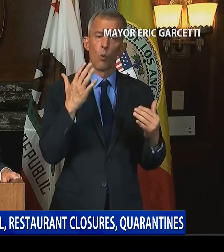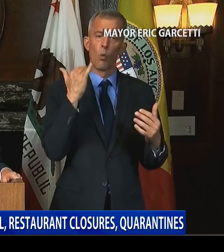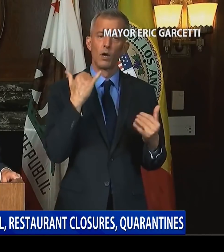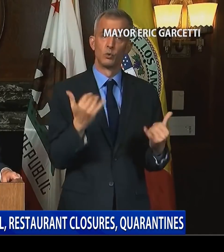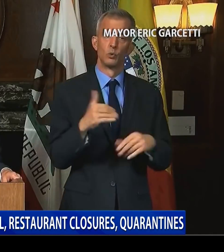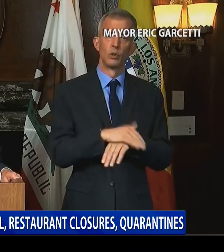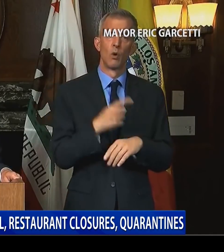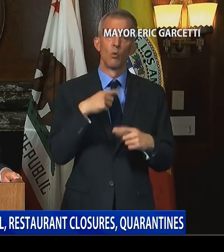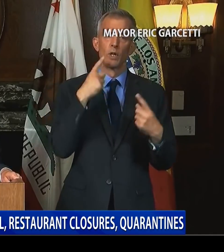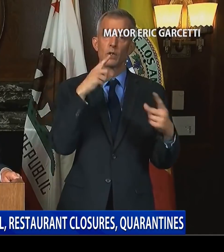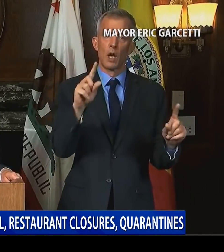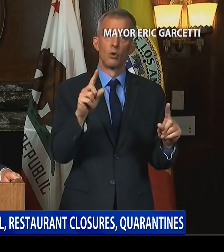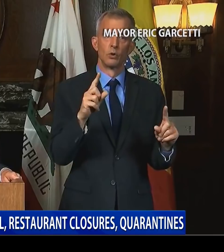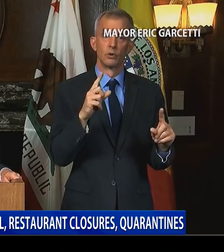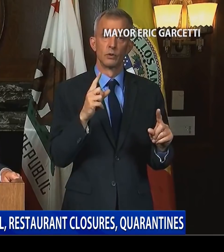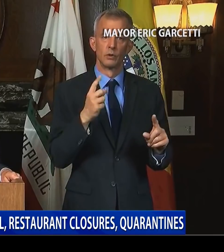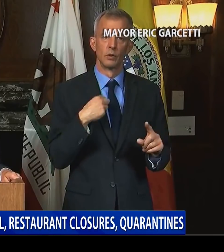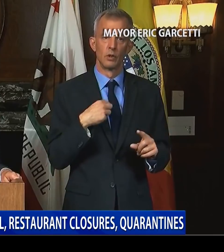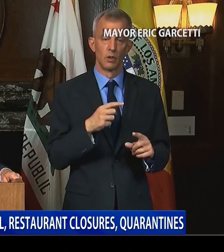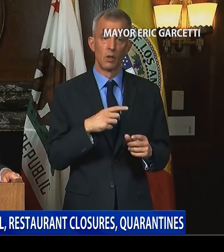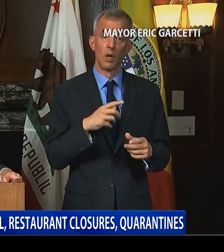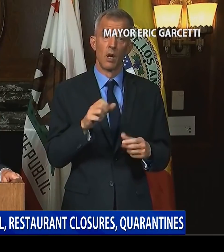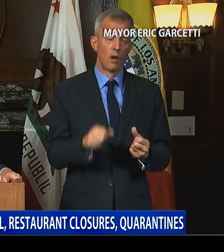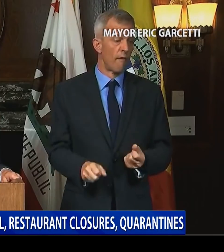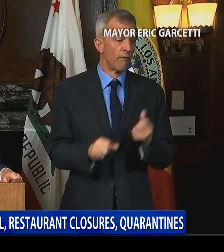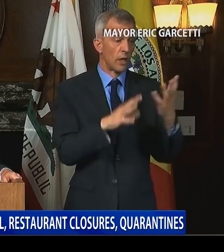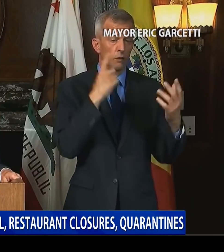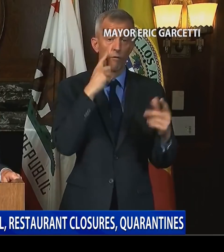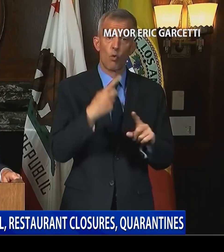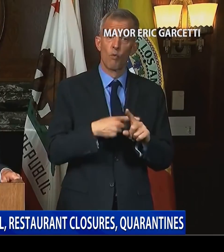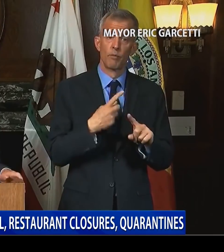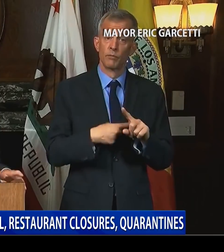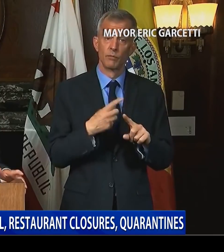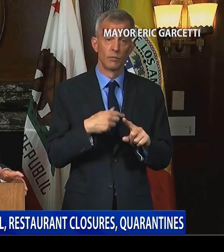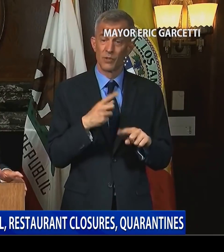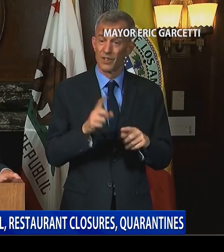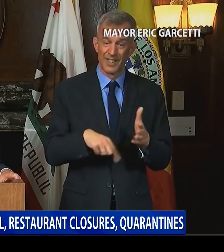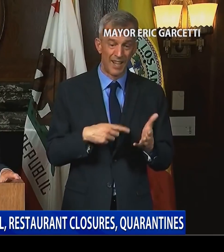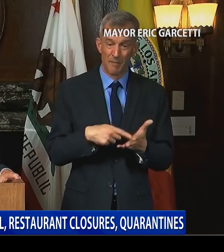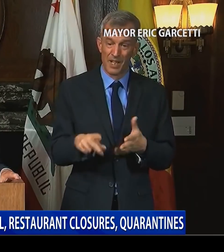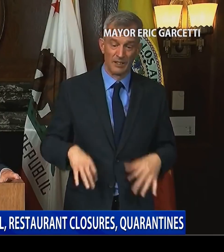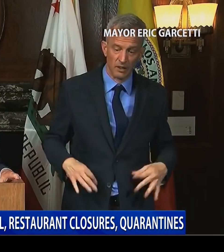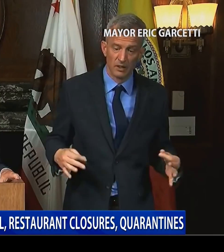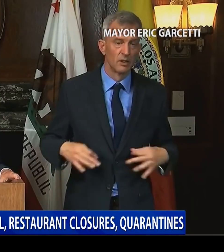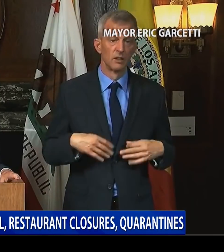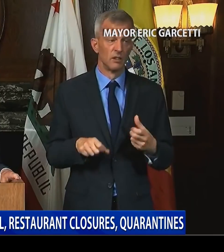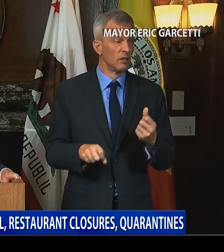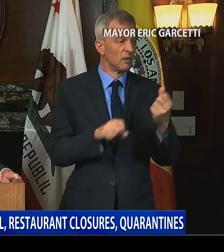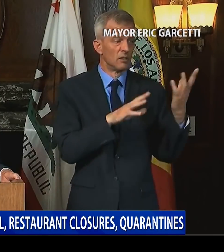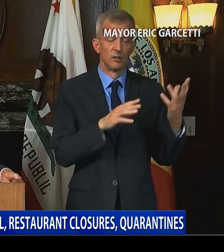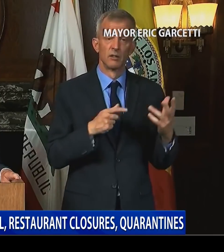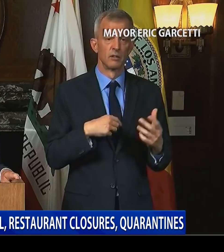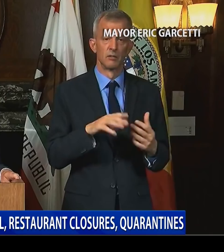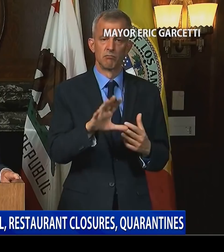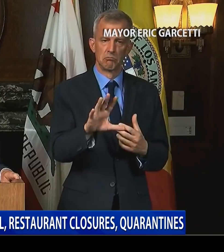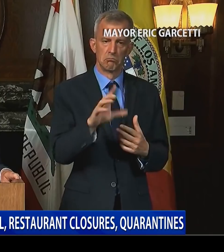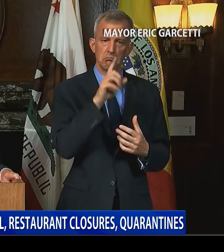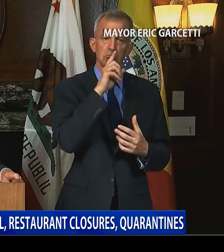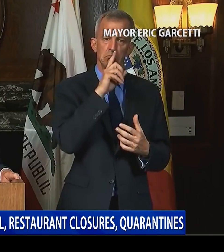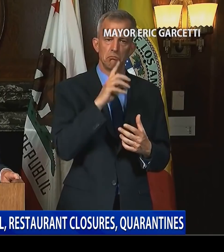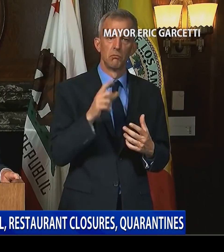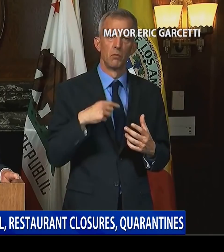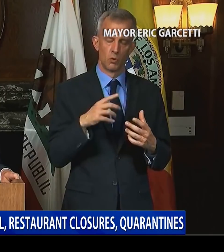also a moratorium on evictions for our renters. You can be rest assured that you will not lose your housing during this